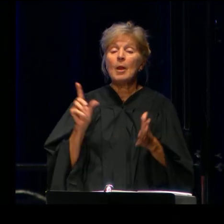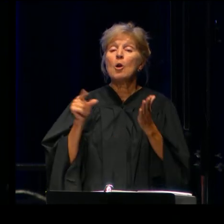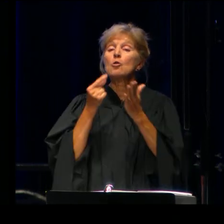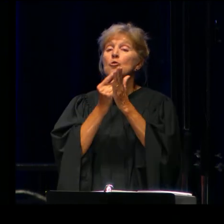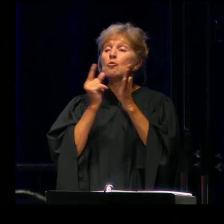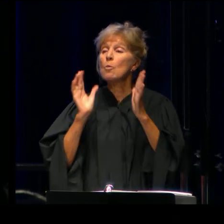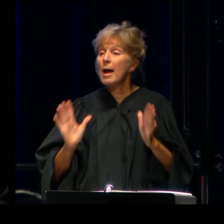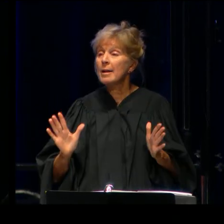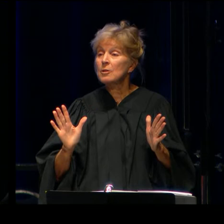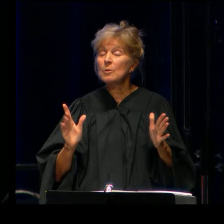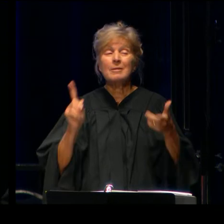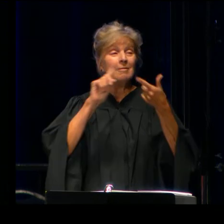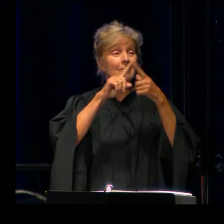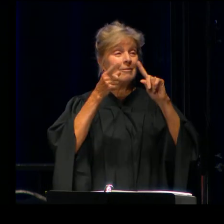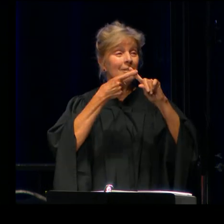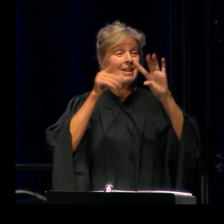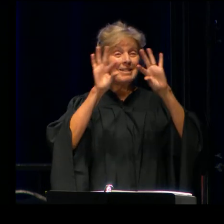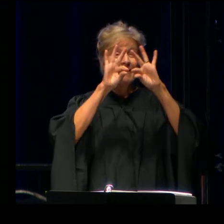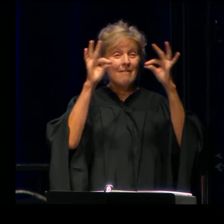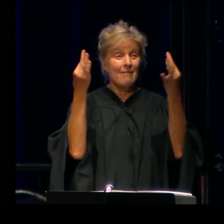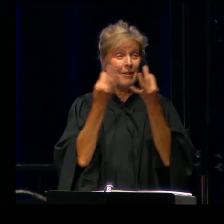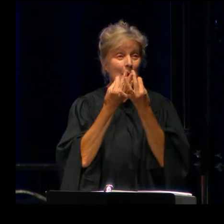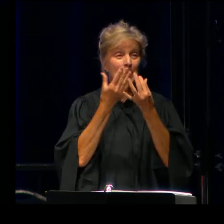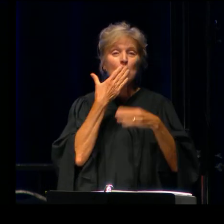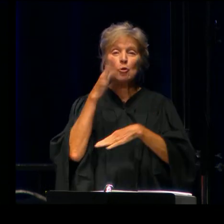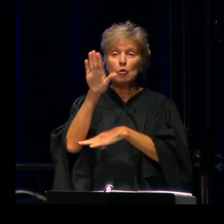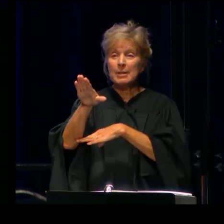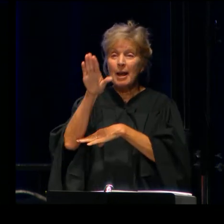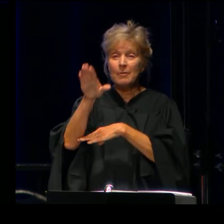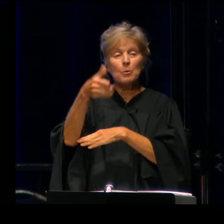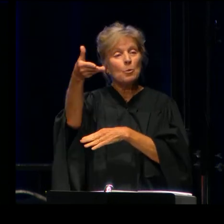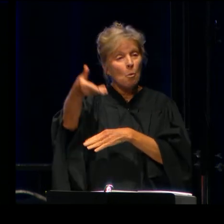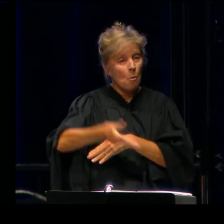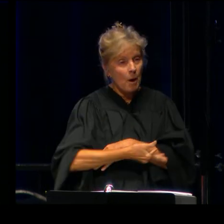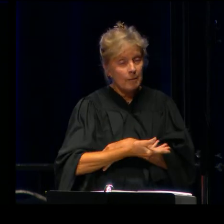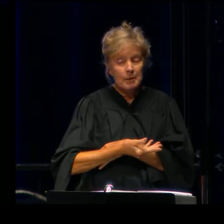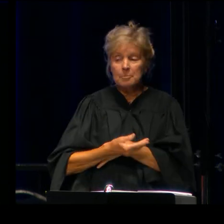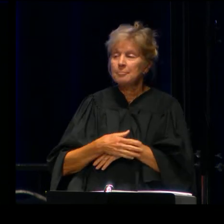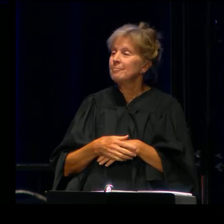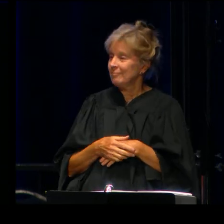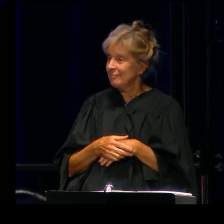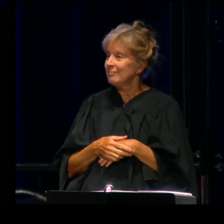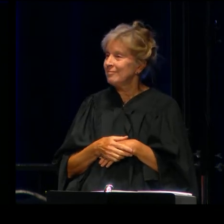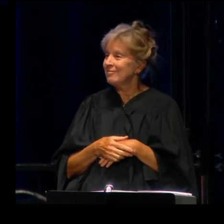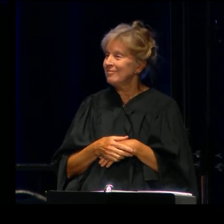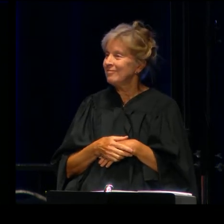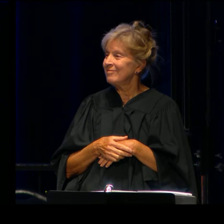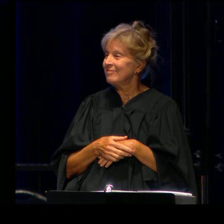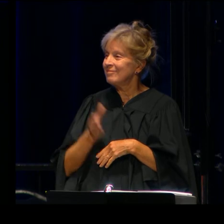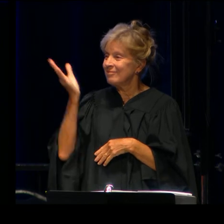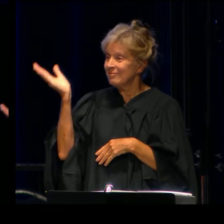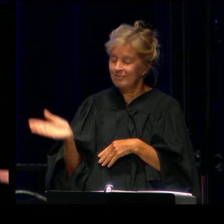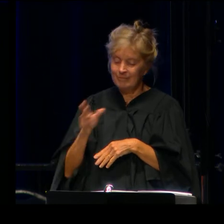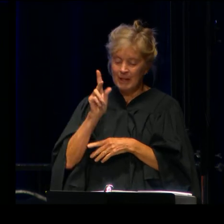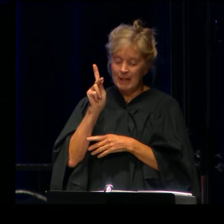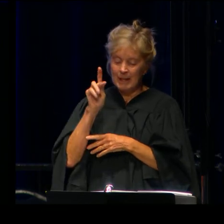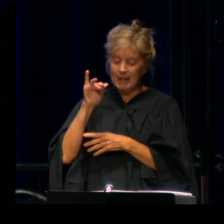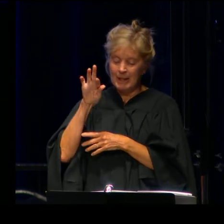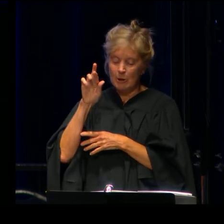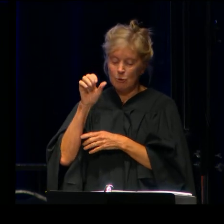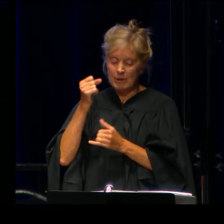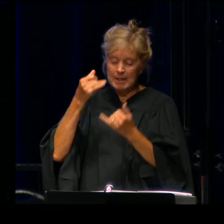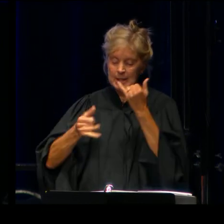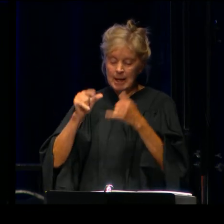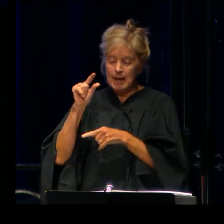Graduates, friends, and family, good afternoon and welcome. I am Kira Scarabaghi, Dean of